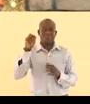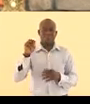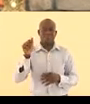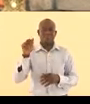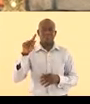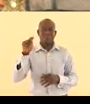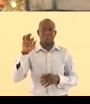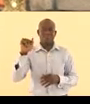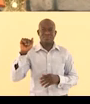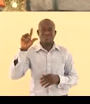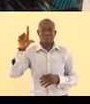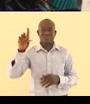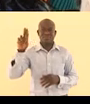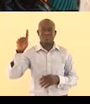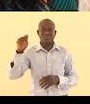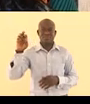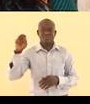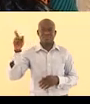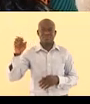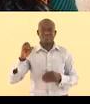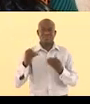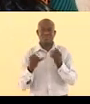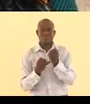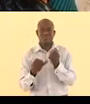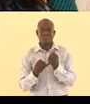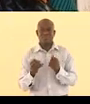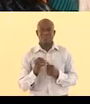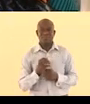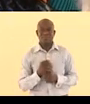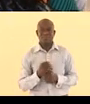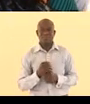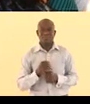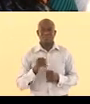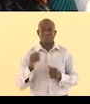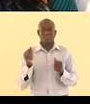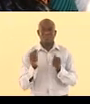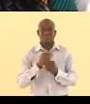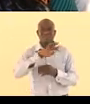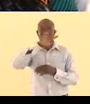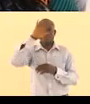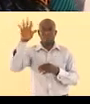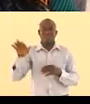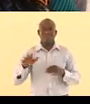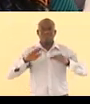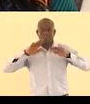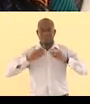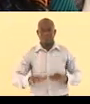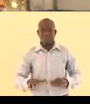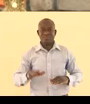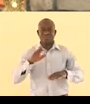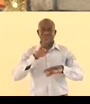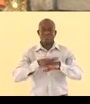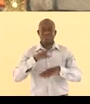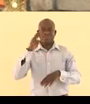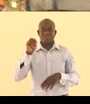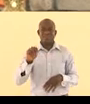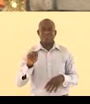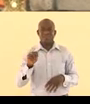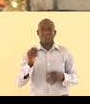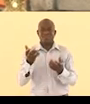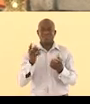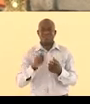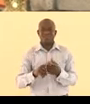Martin Luther King Jr. So if you read about the life of Martin Luther King Jr., with all the pressures that were on him